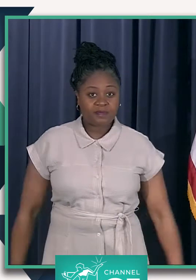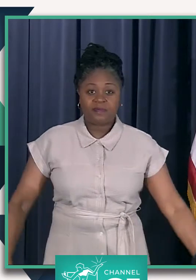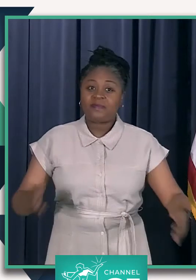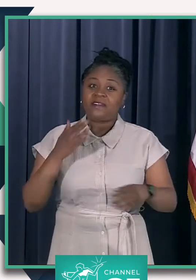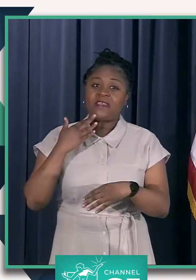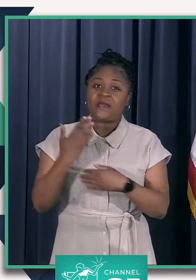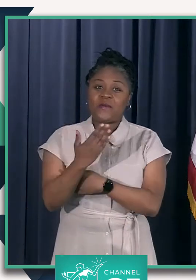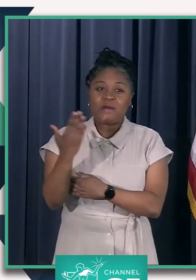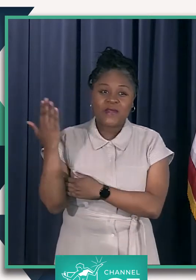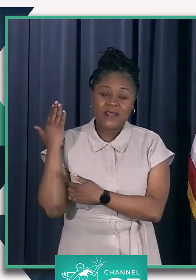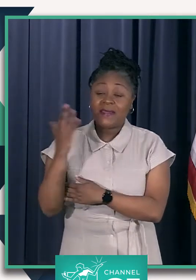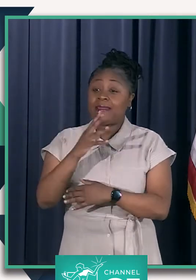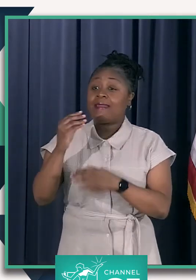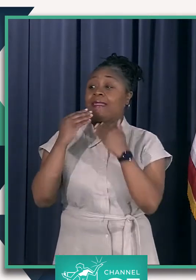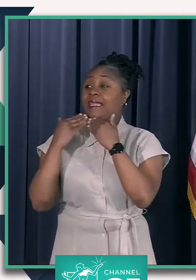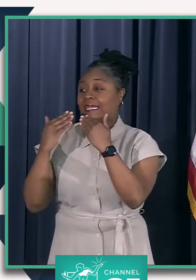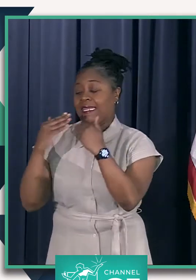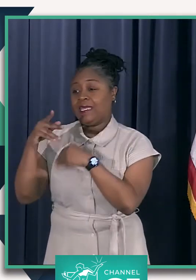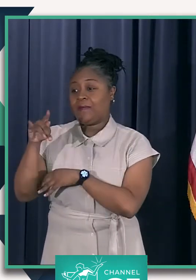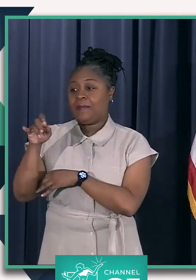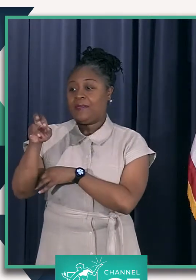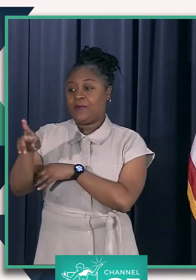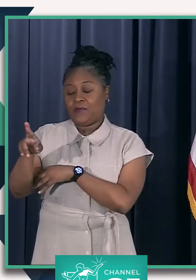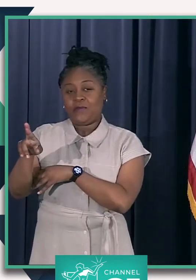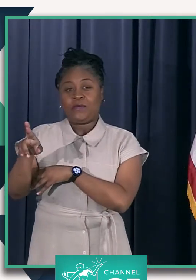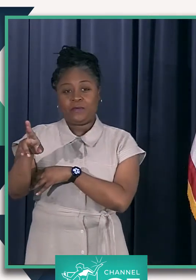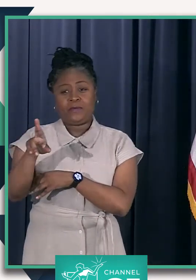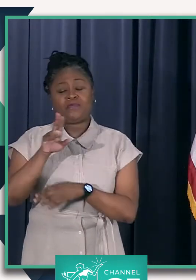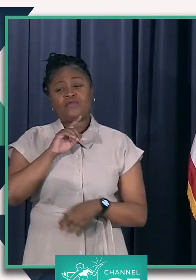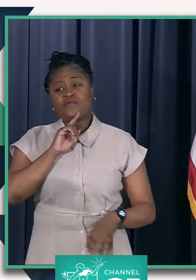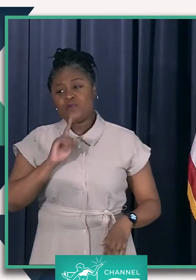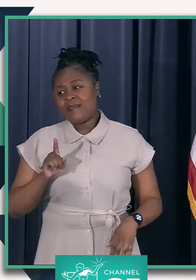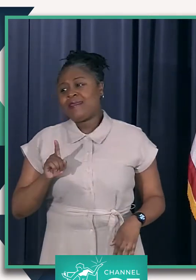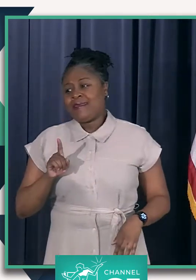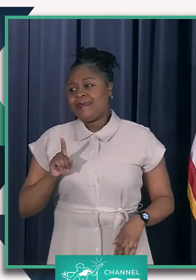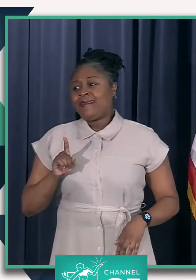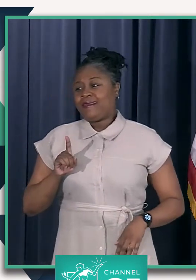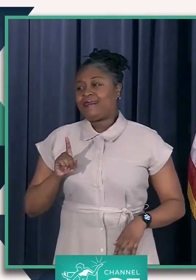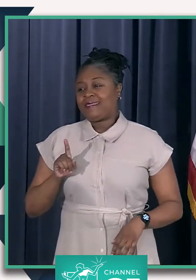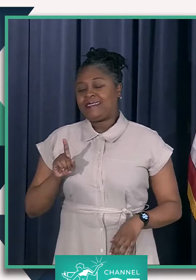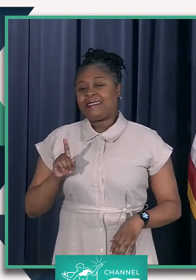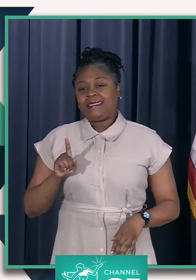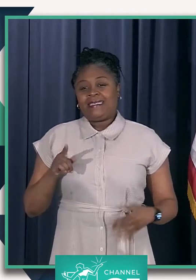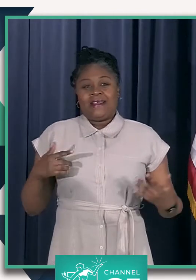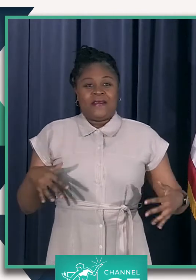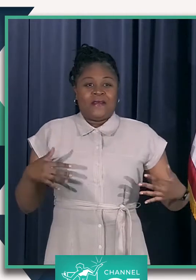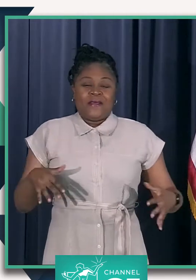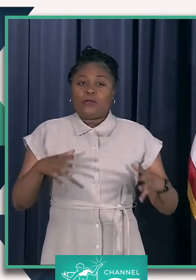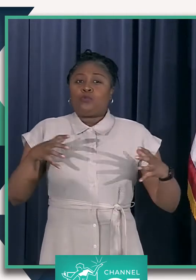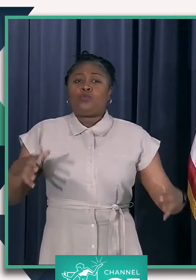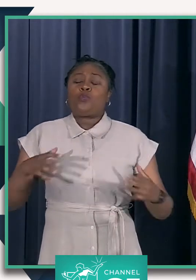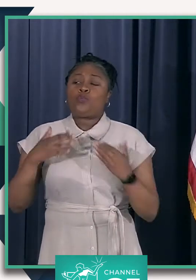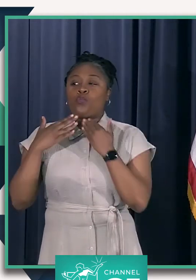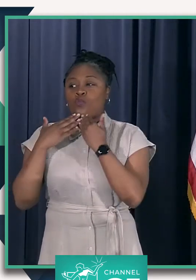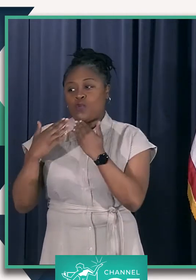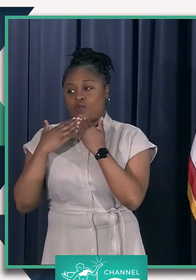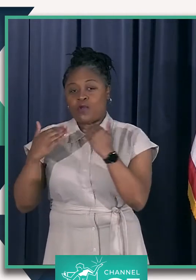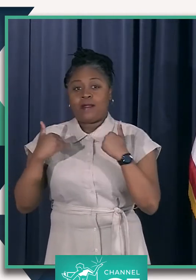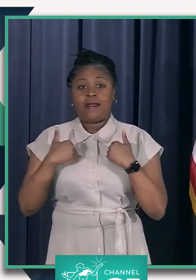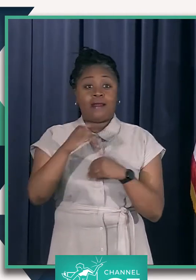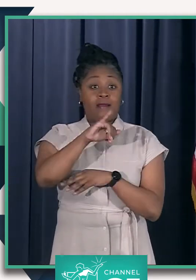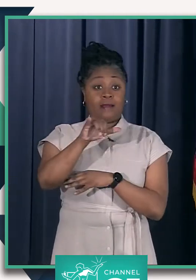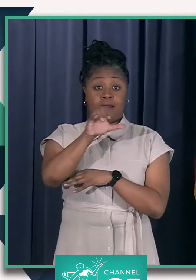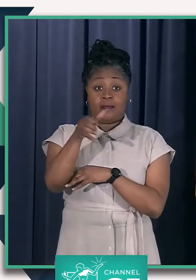Good morning, and thank you, Peter. We are really so grateful to have